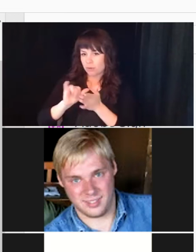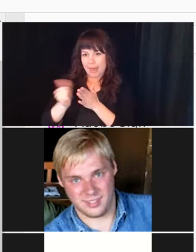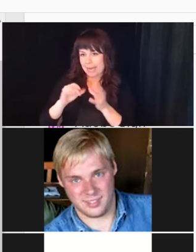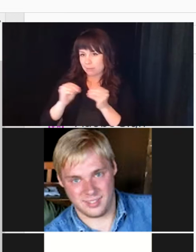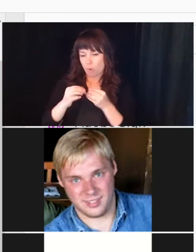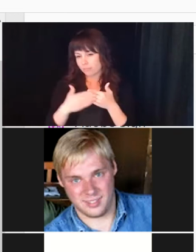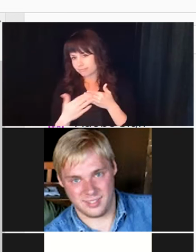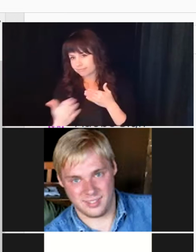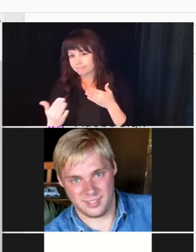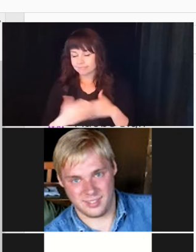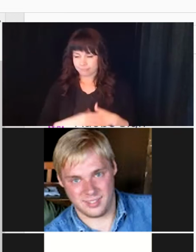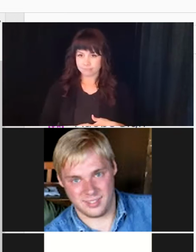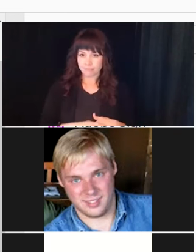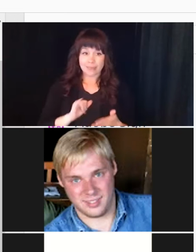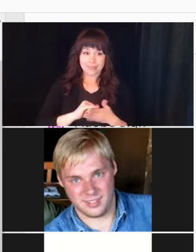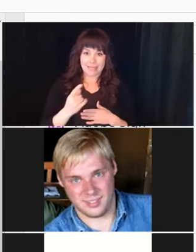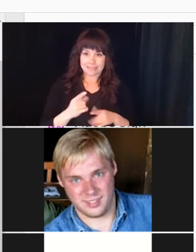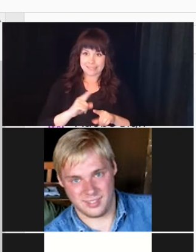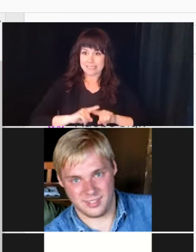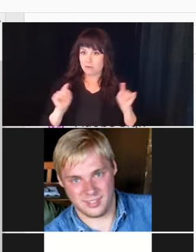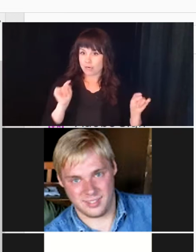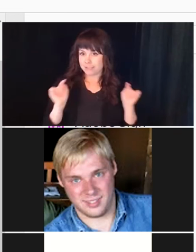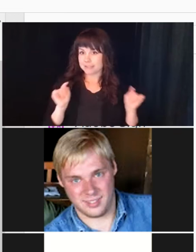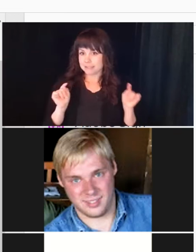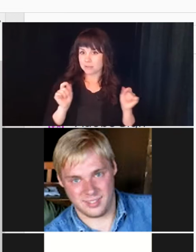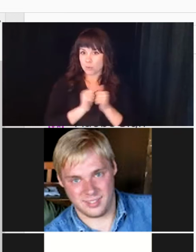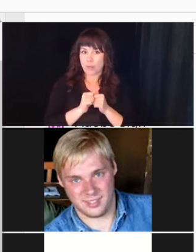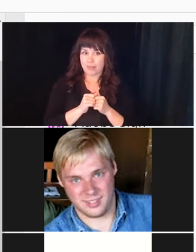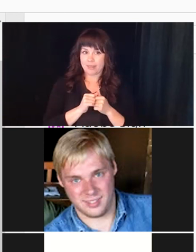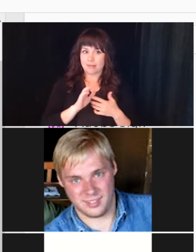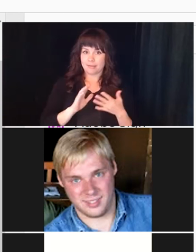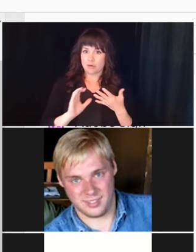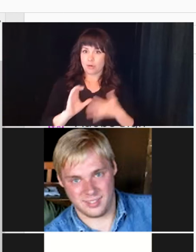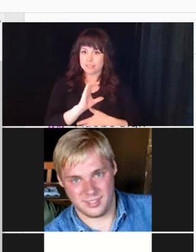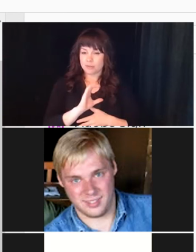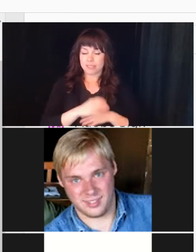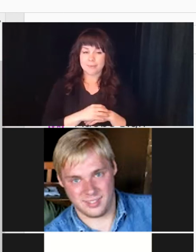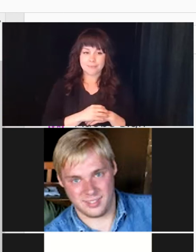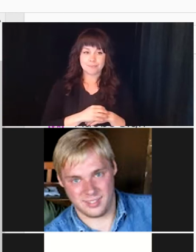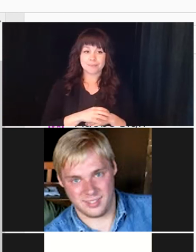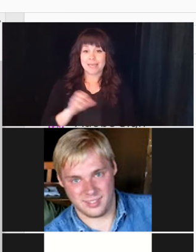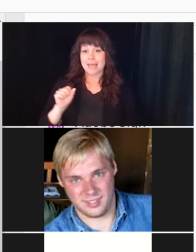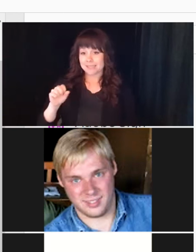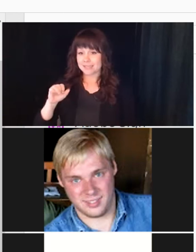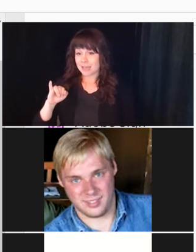So that's the difference between SSI and SSDI. For SSDI, they're going to look at